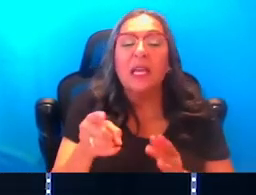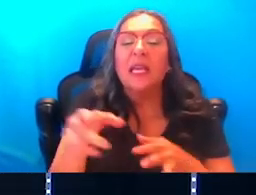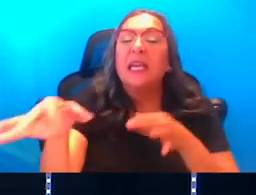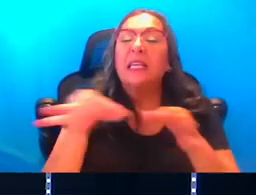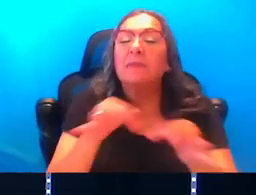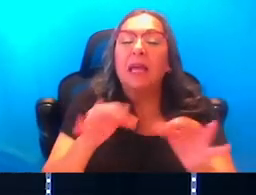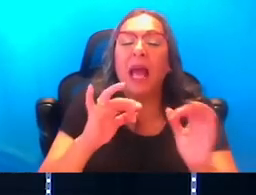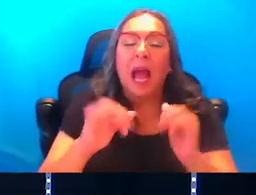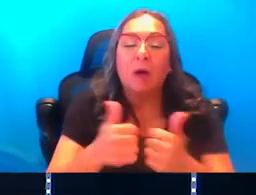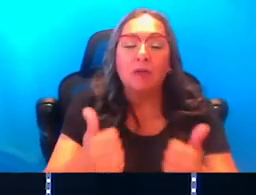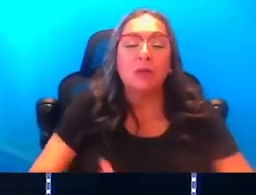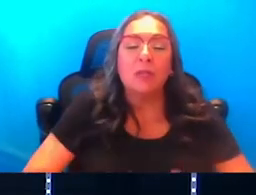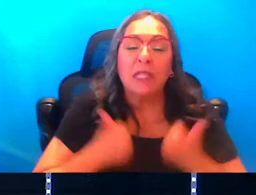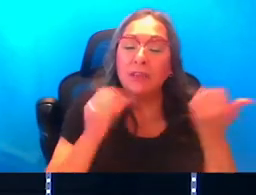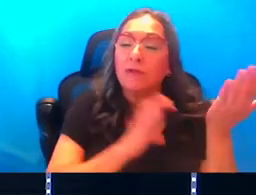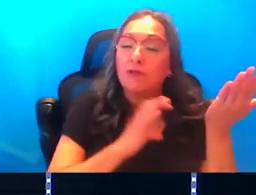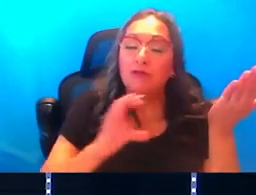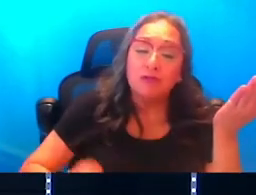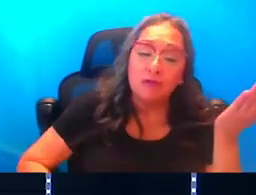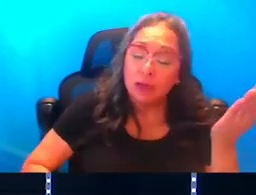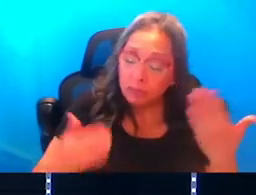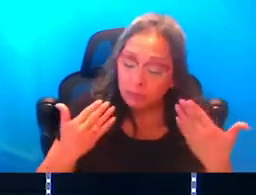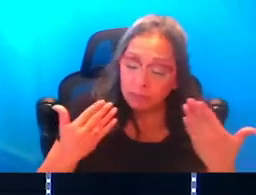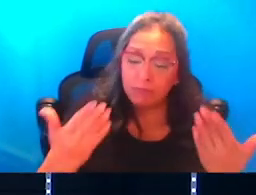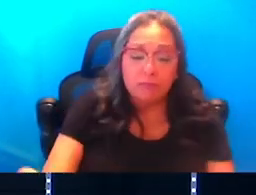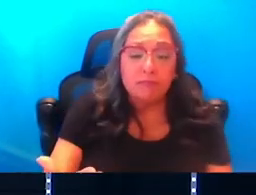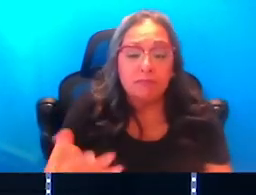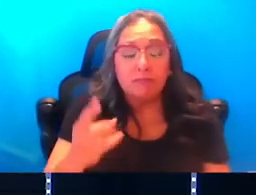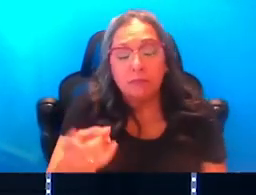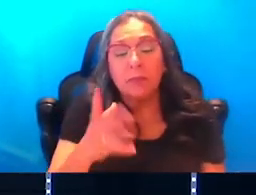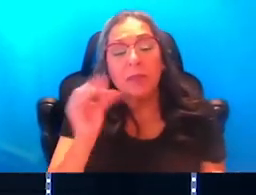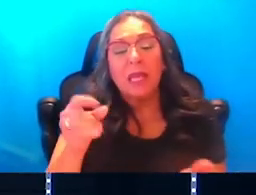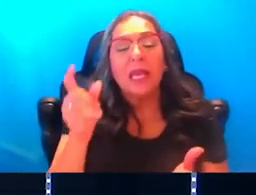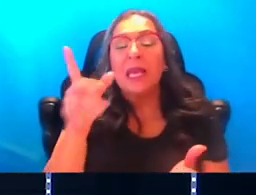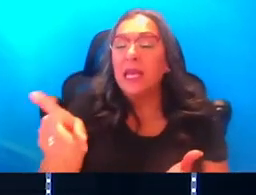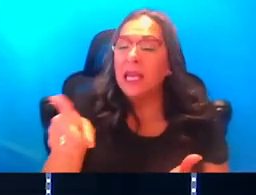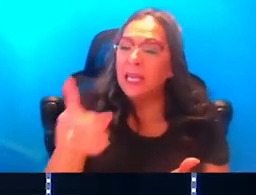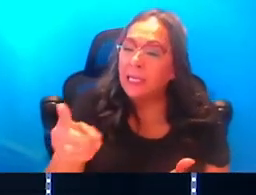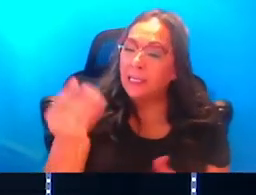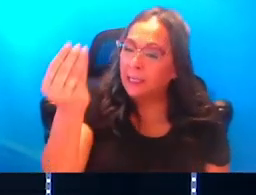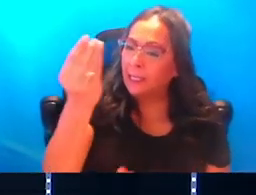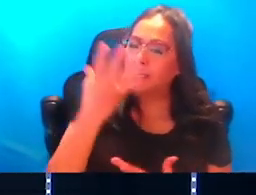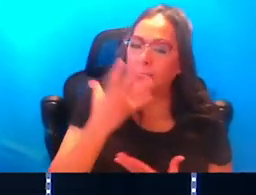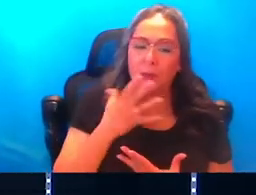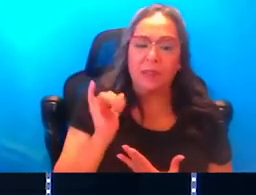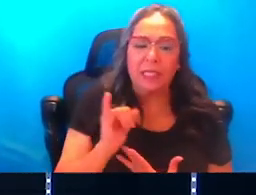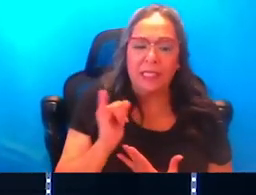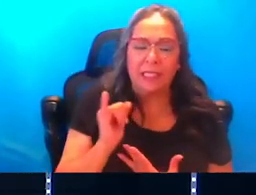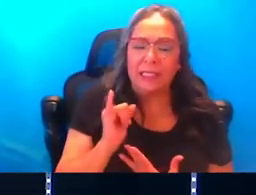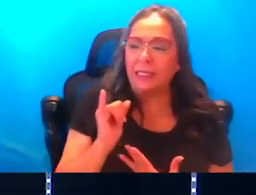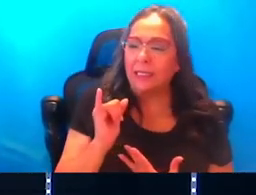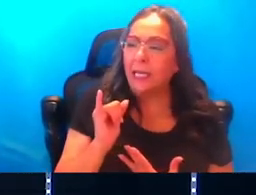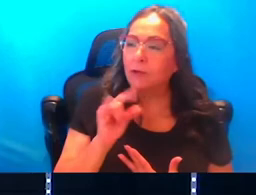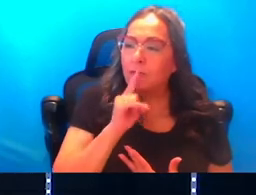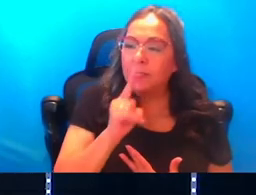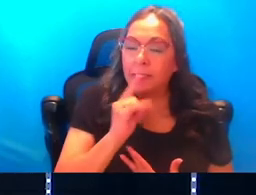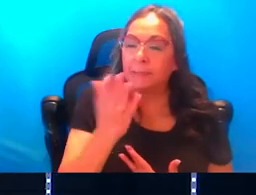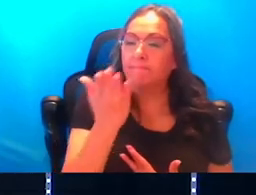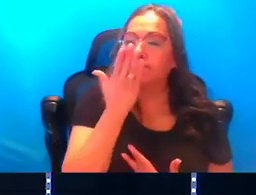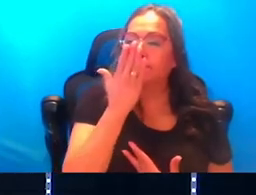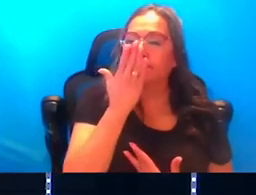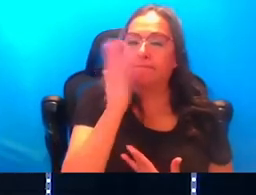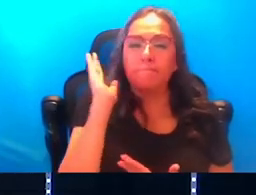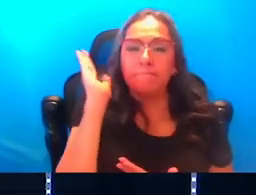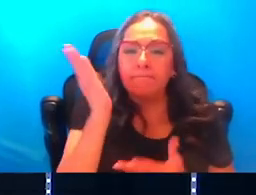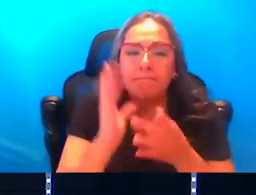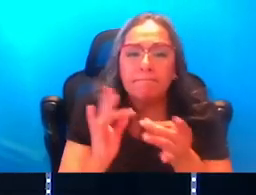live the Christian life. And it's super, super practical. He's right in our face. Remember I say he's like the Gordon Ramsay of New Testament writers. James is right in